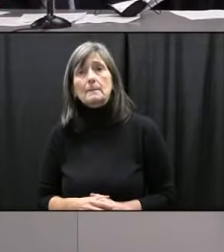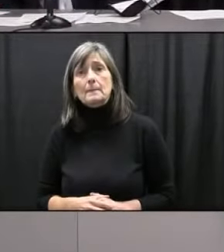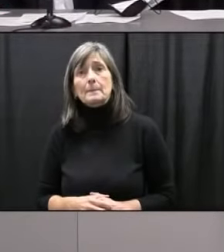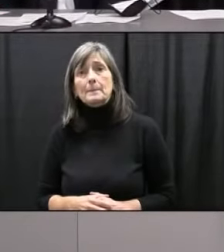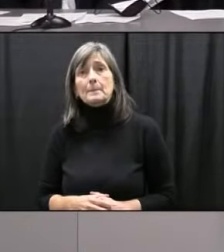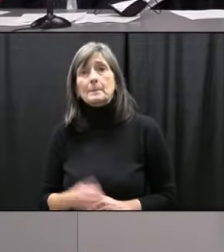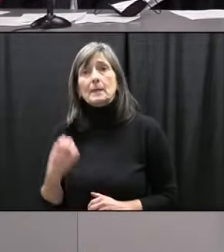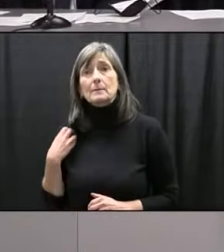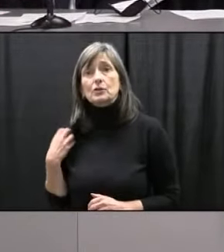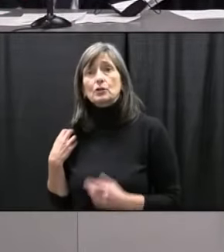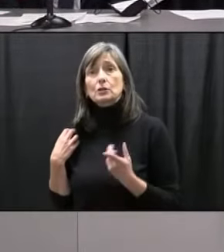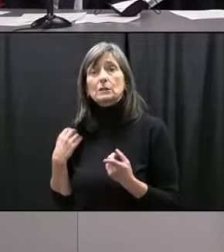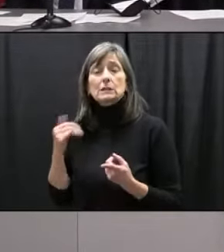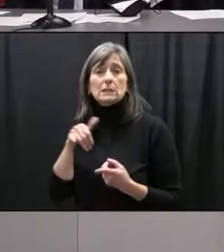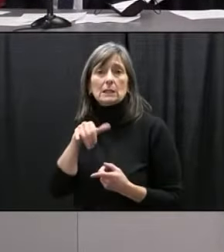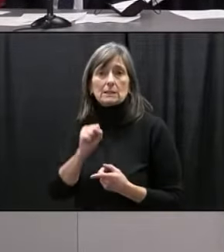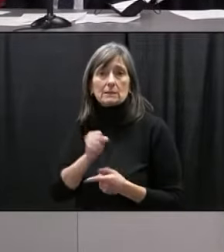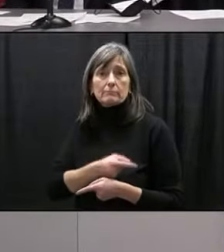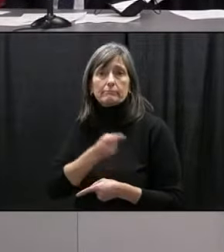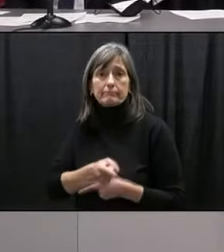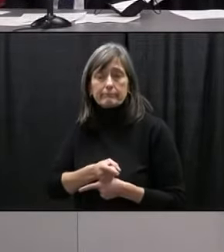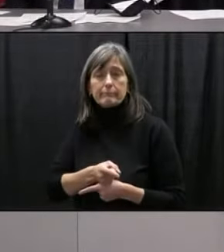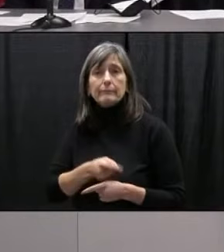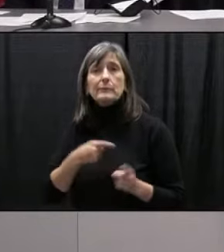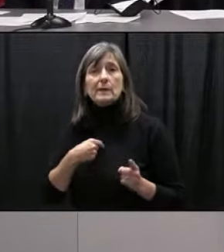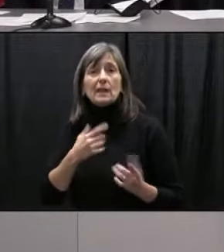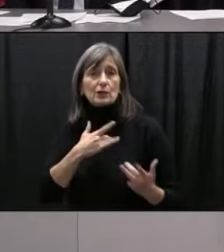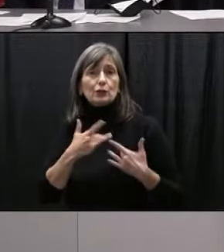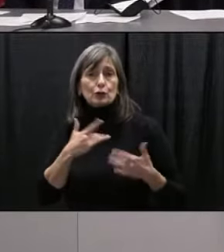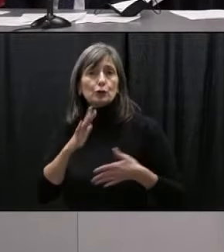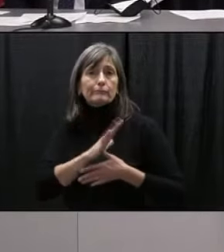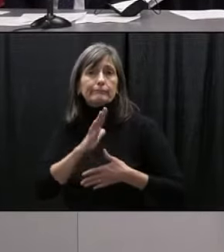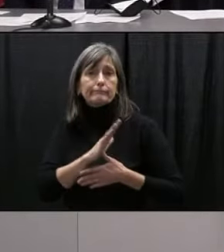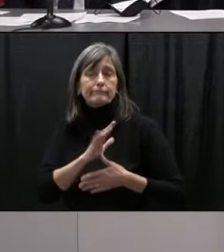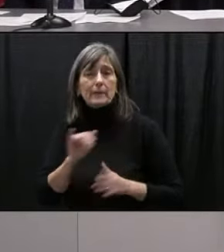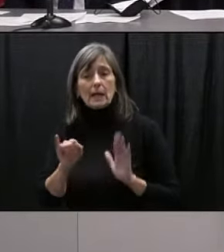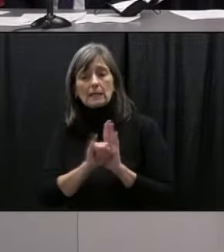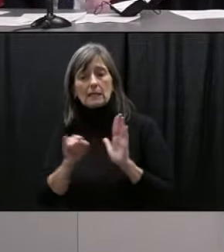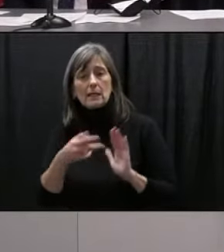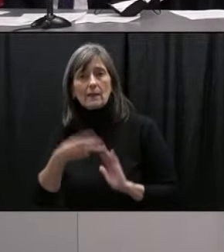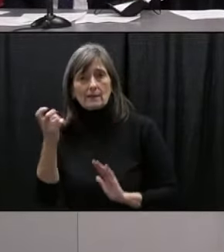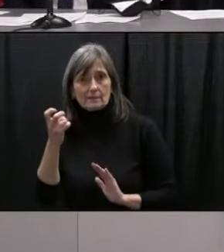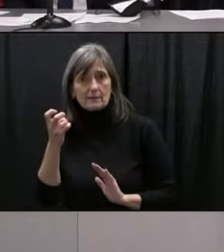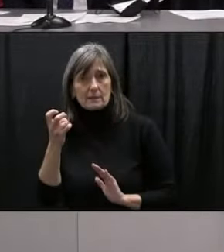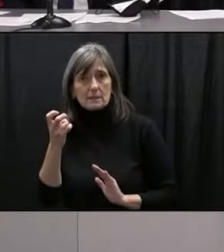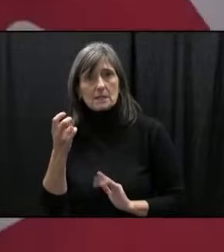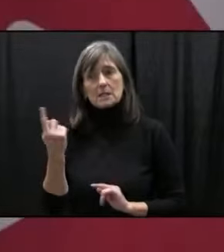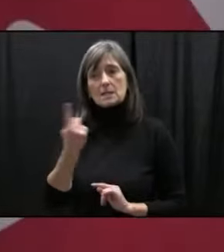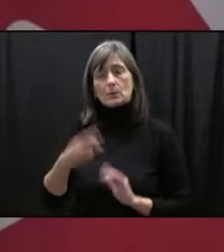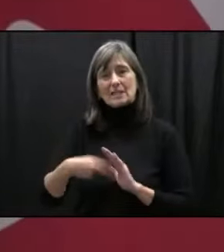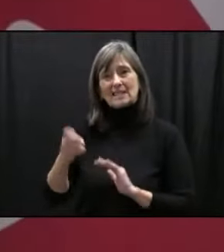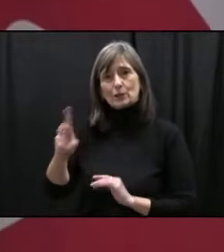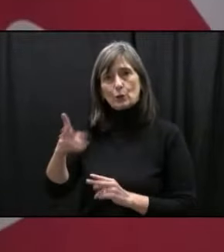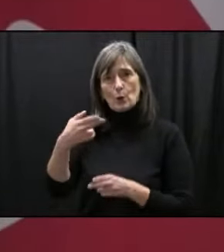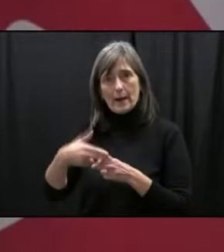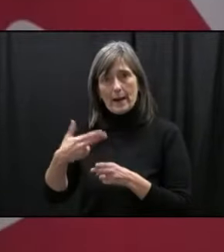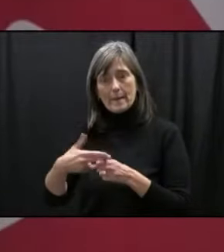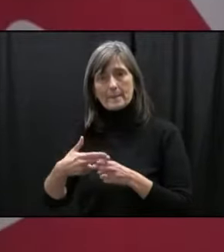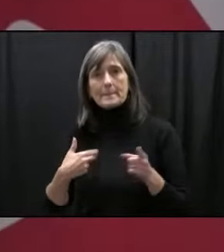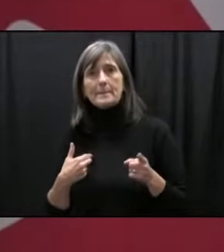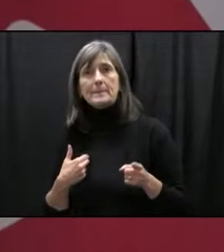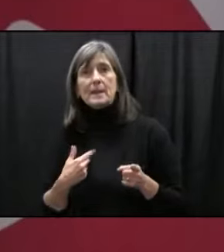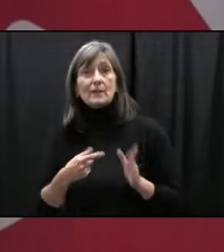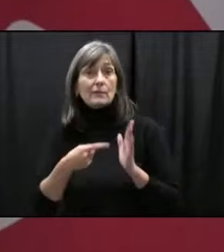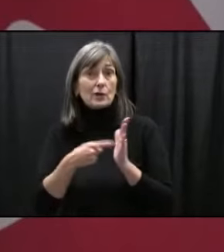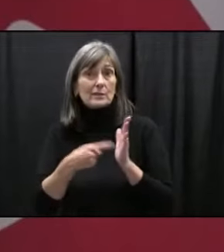Yeah, I think that's right what the Premier said. It is the concern is identity theft, and just for an example, why we tell people,